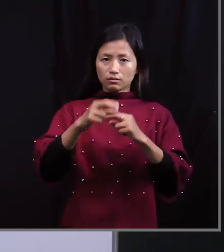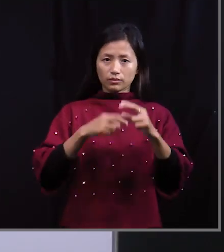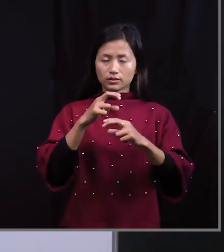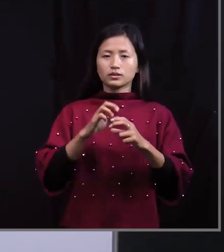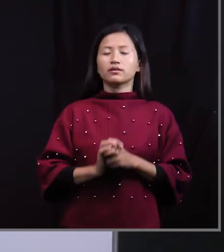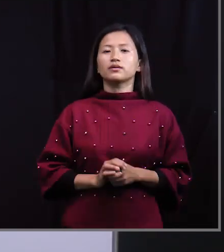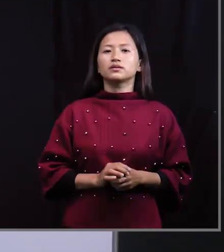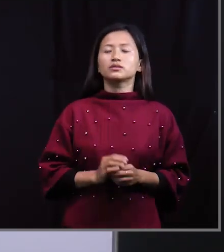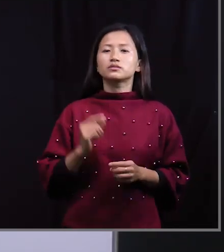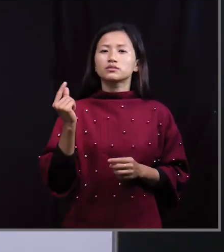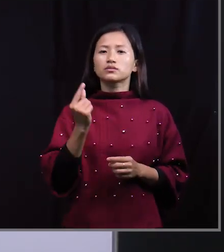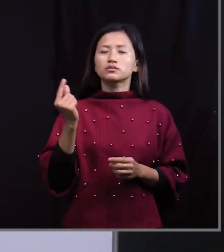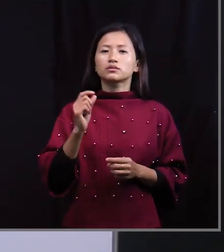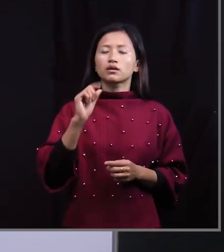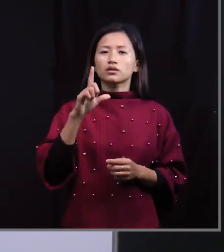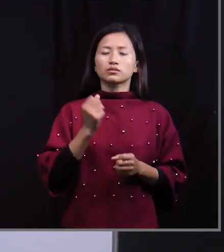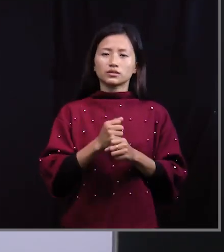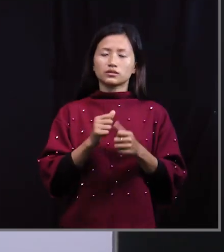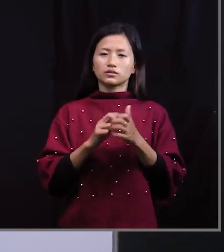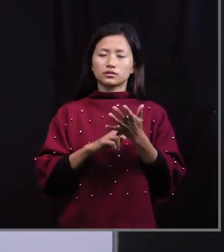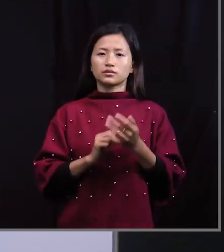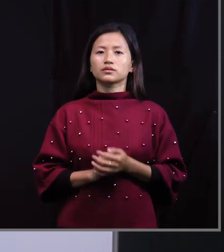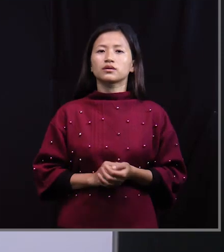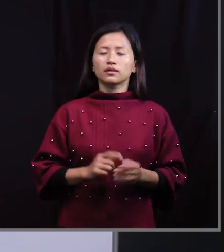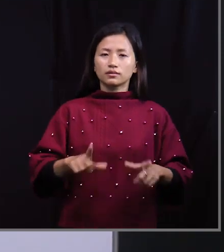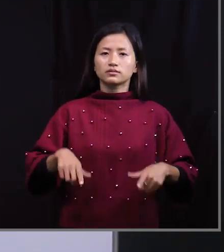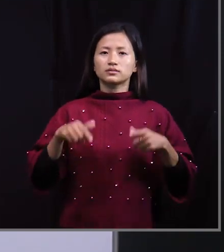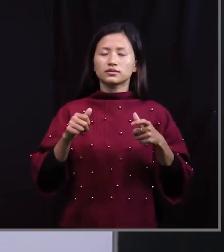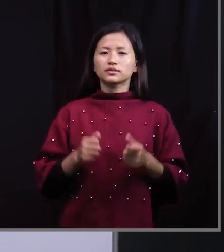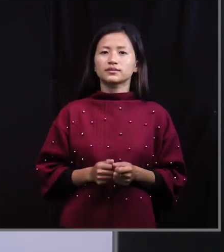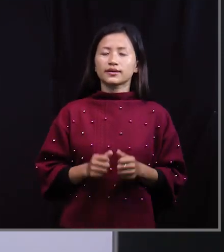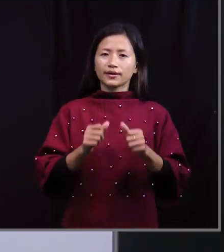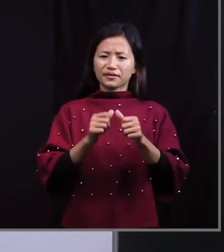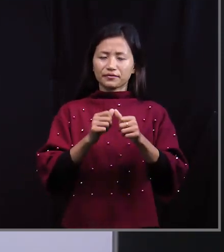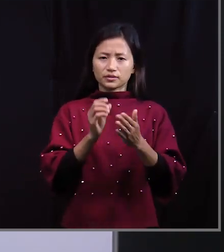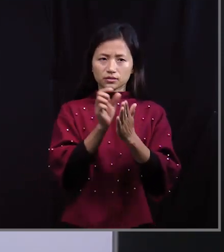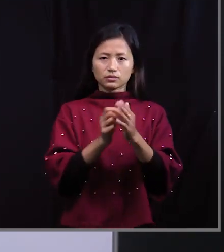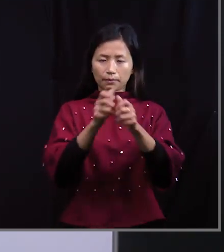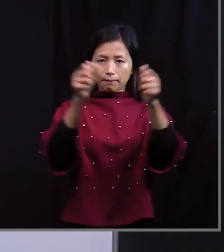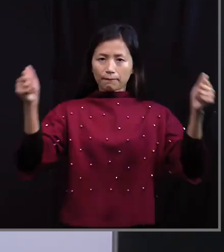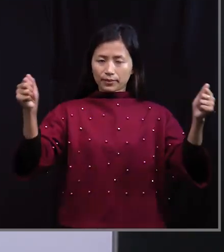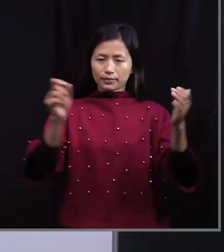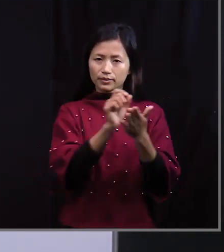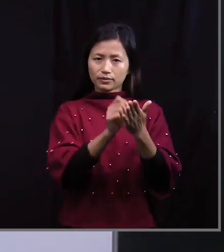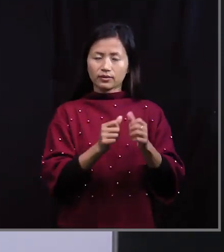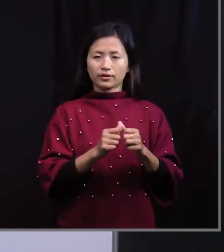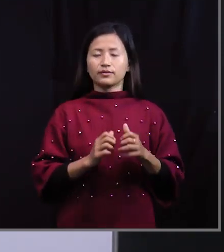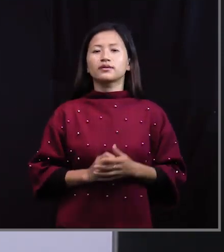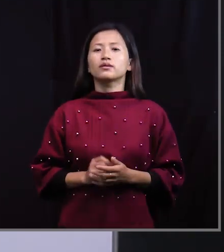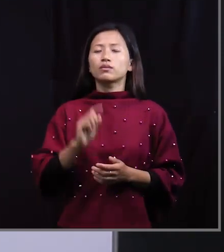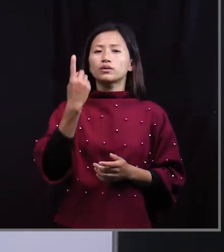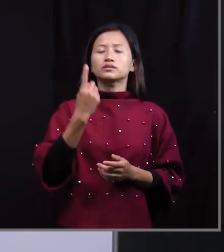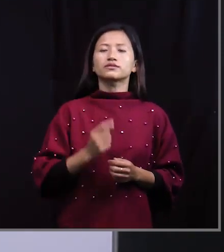slogan, this "Come Alive" in advertisement. When they used the slogan "Come Alive" in one